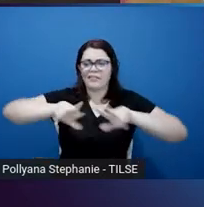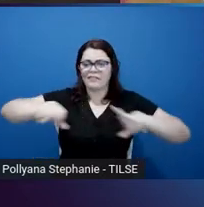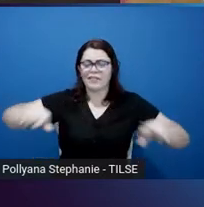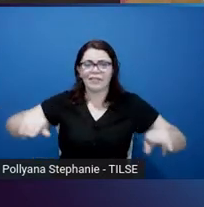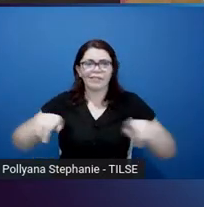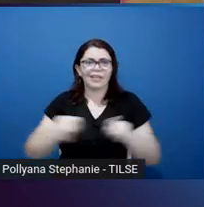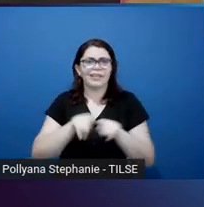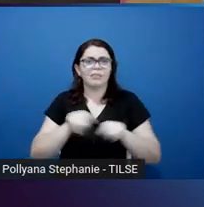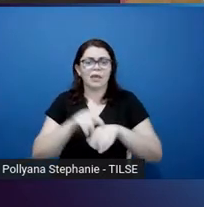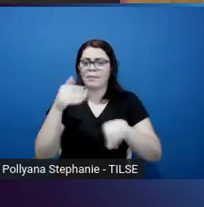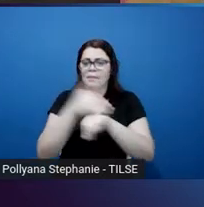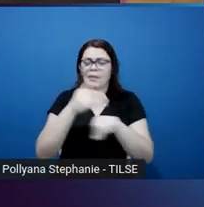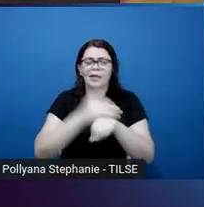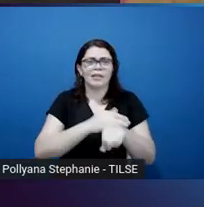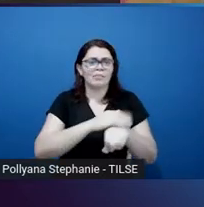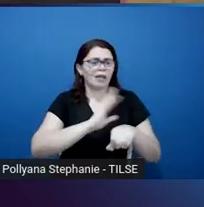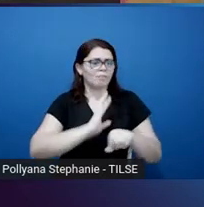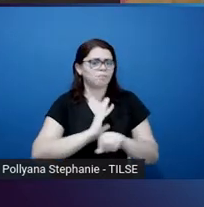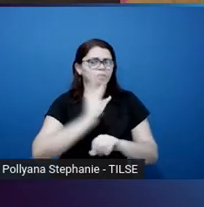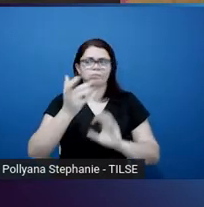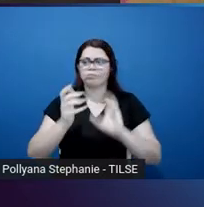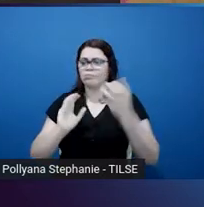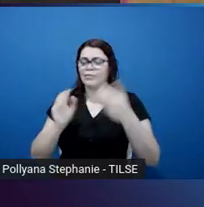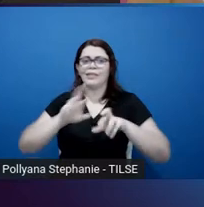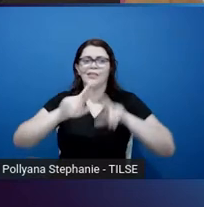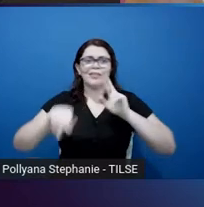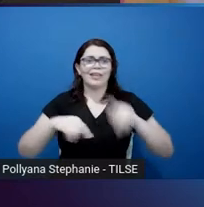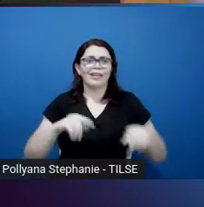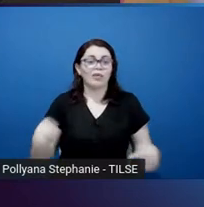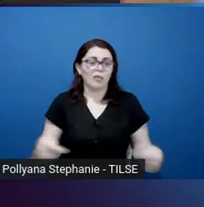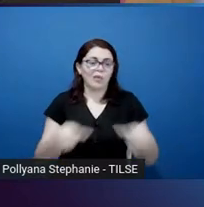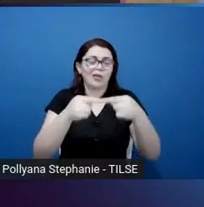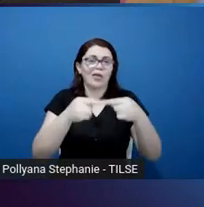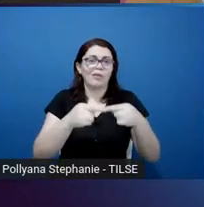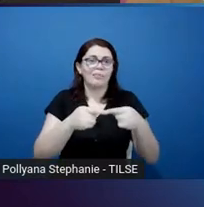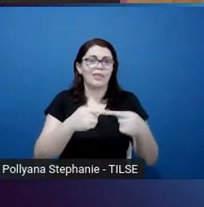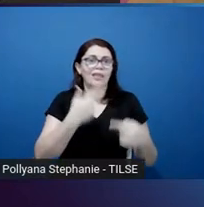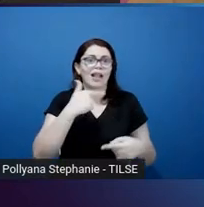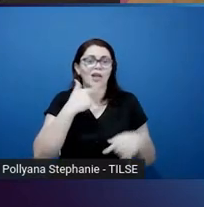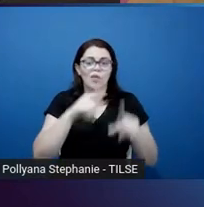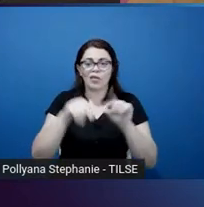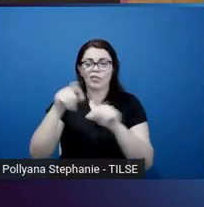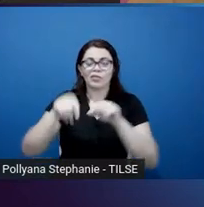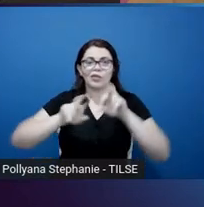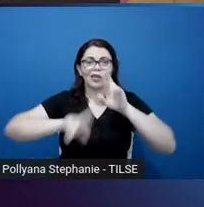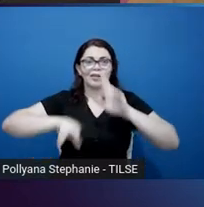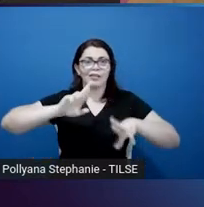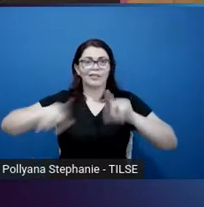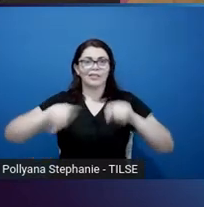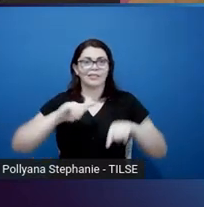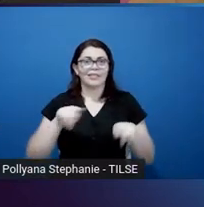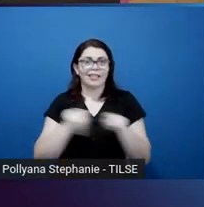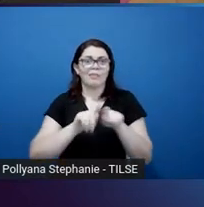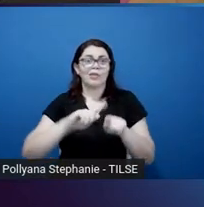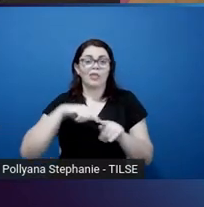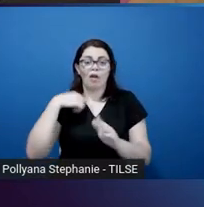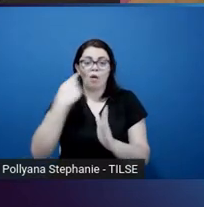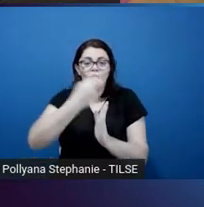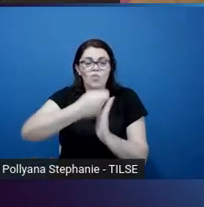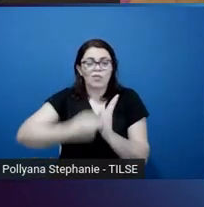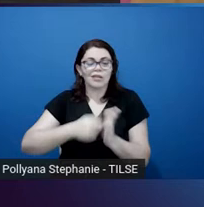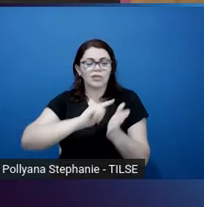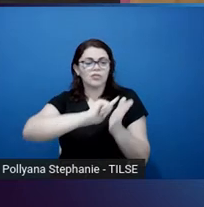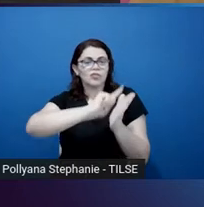different situations that require different language choices. We also write in different genres that have